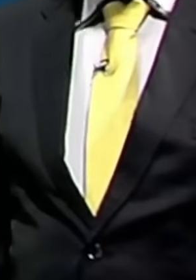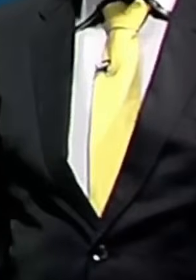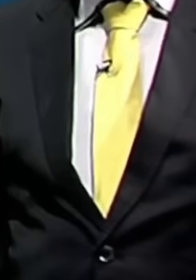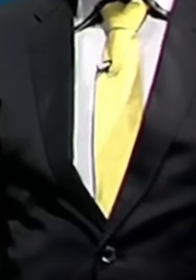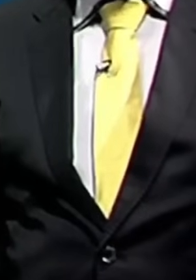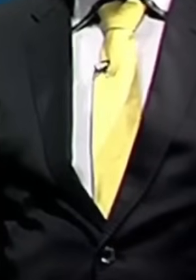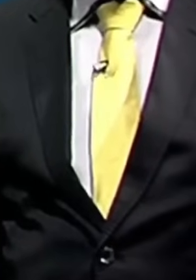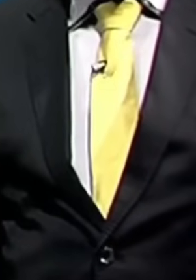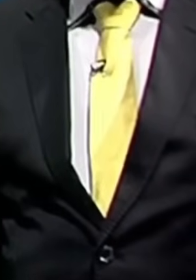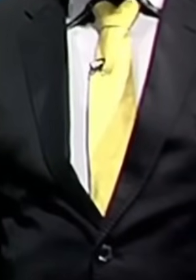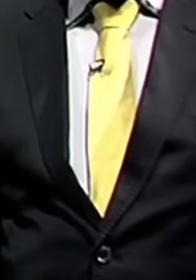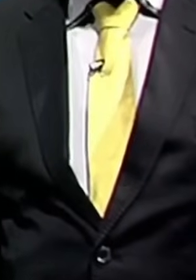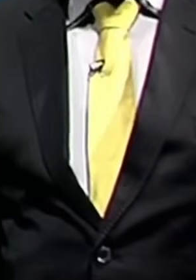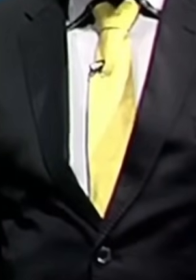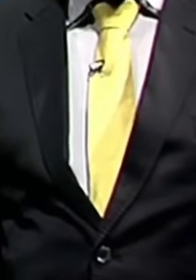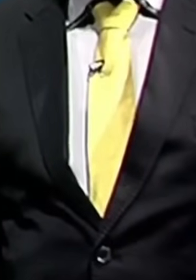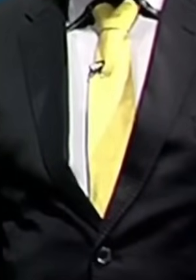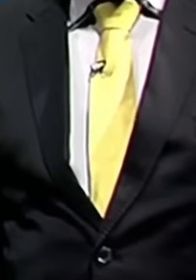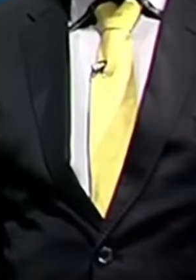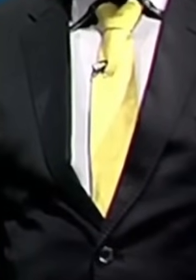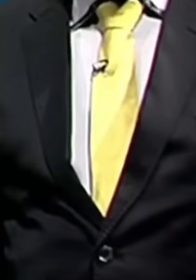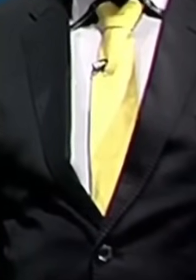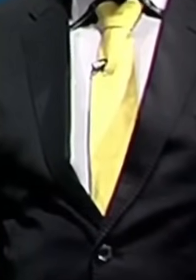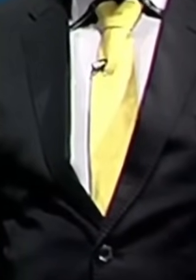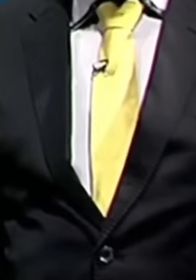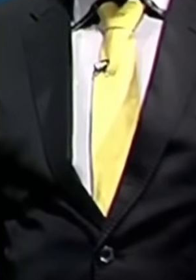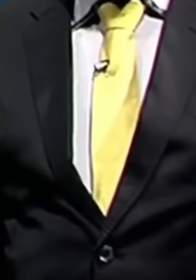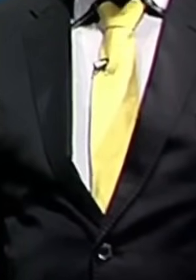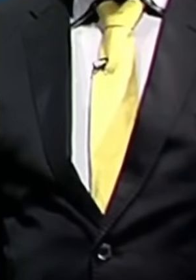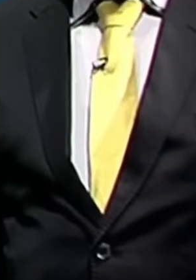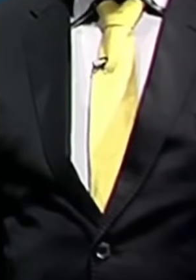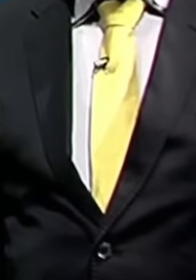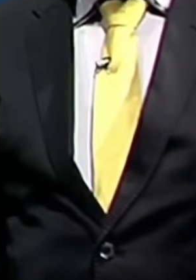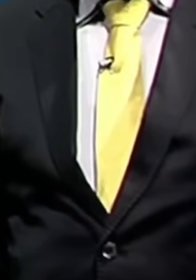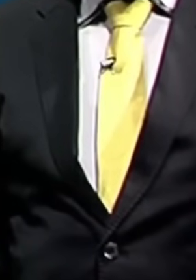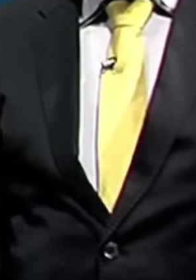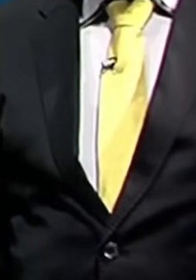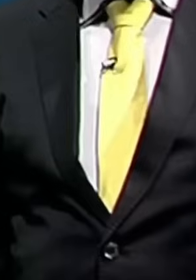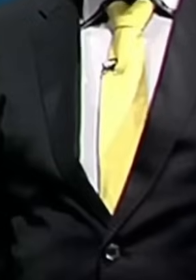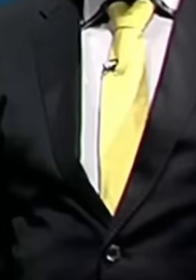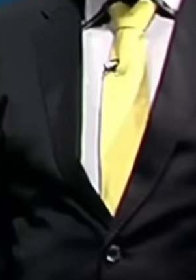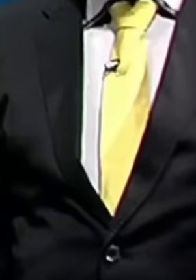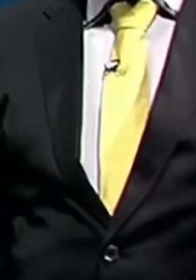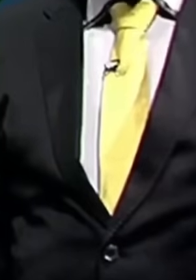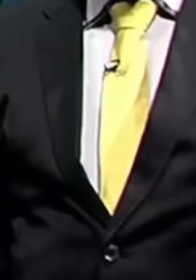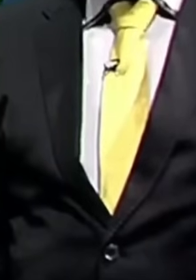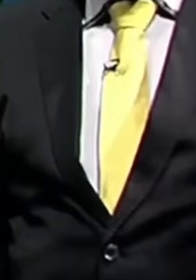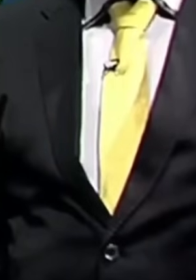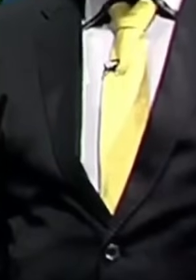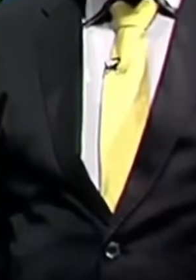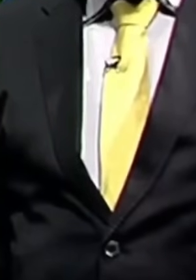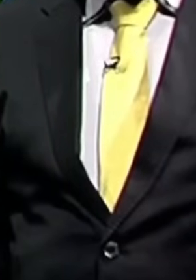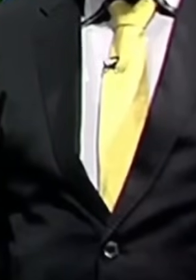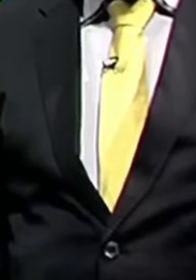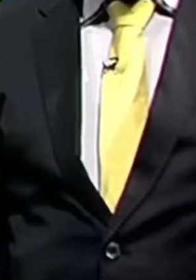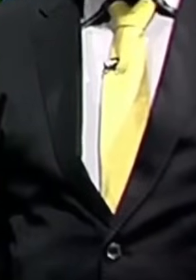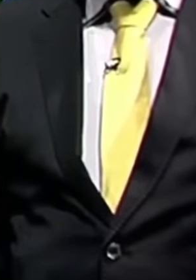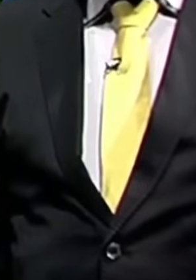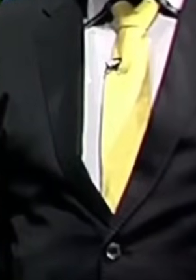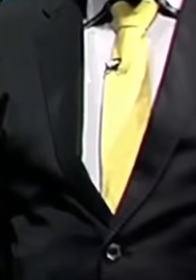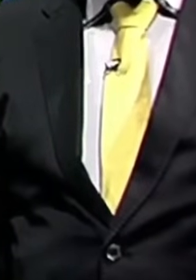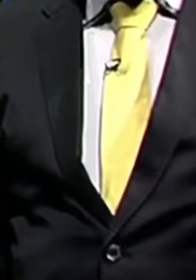Pietermaritzburg ka stara ka hona ka motseng wa Durban a the ha re shebile ka manka le Smith le tleng tla ne be tsa mashwabile metsomhlano mo ya shebile ka hare go province ya